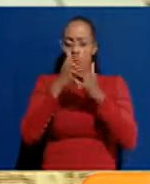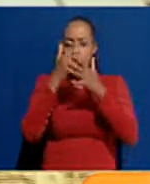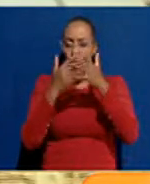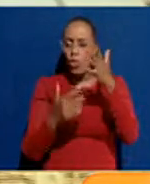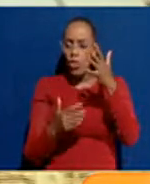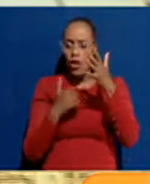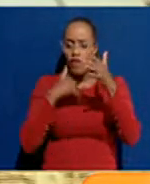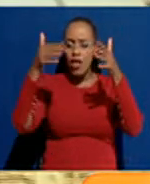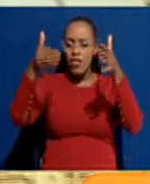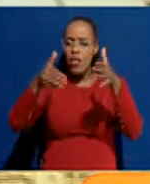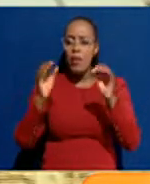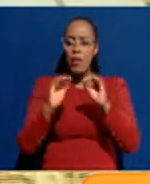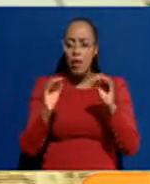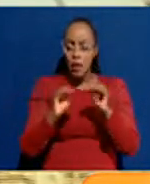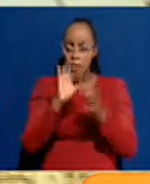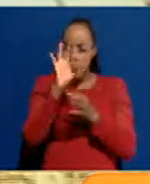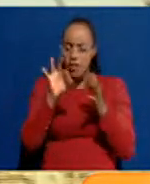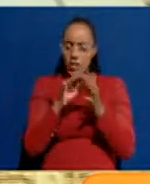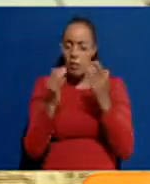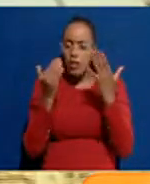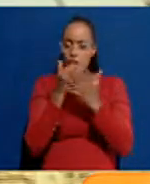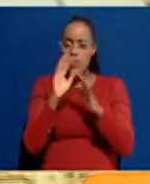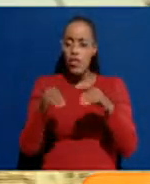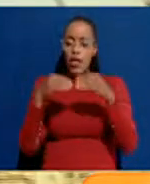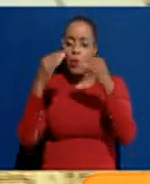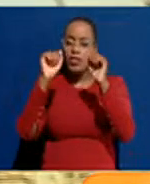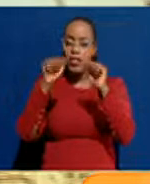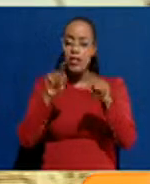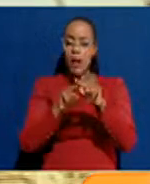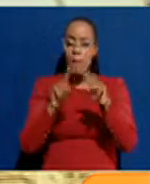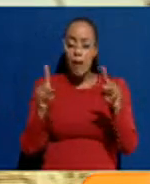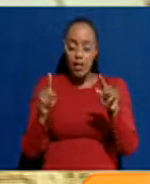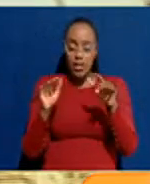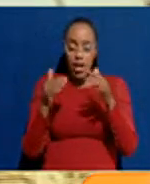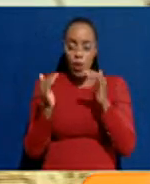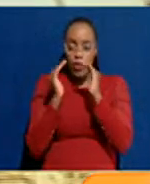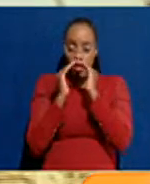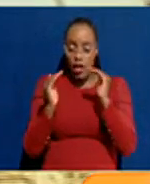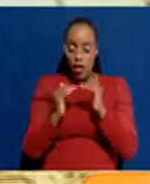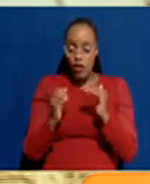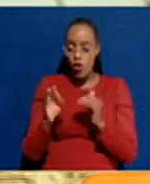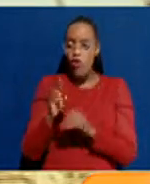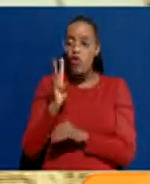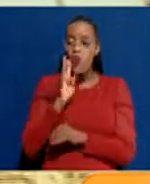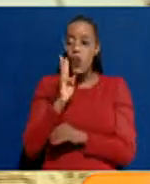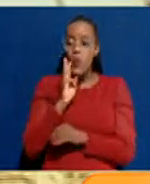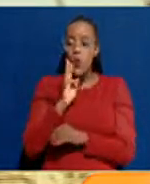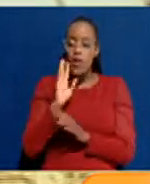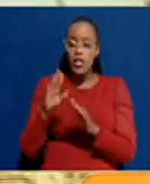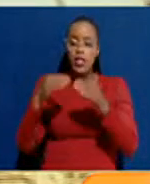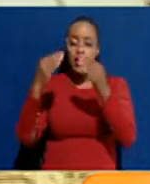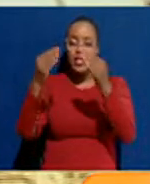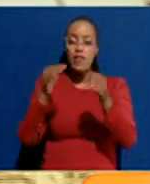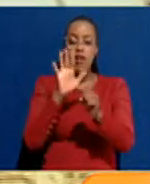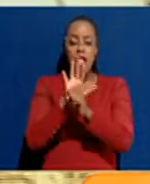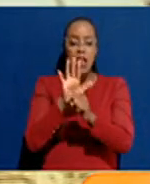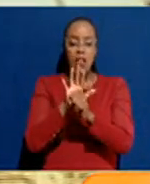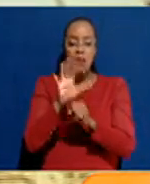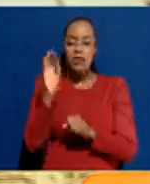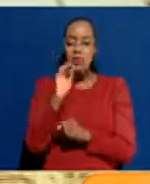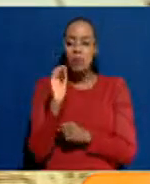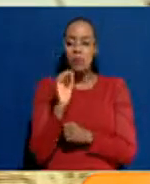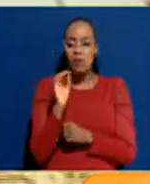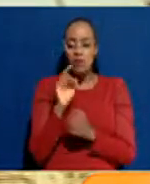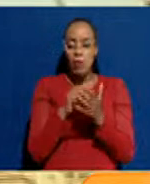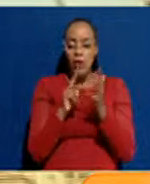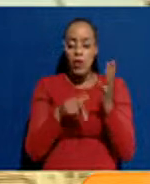were not available on this night? No, they were supplying, but by virtue of the level of the water, they were not really supplying as much power to the grid. So